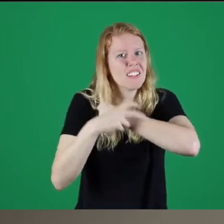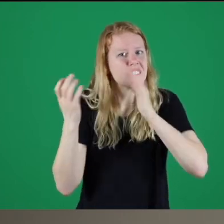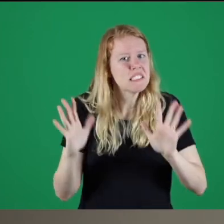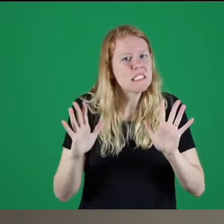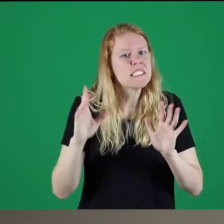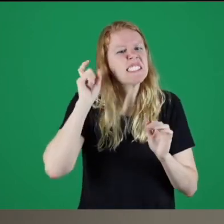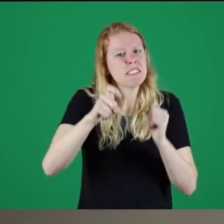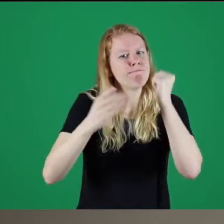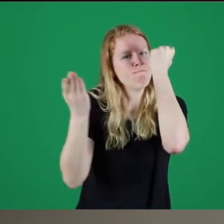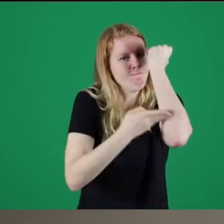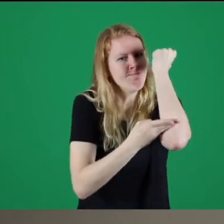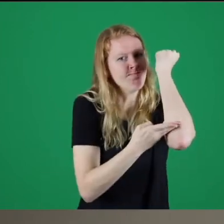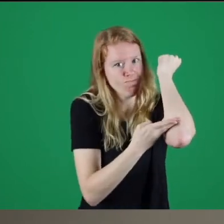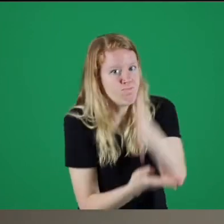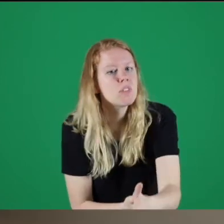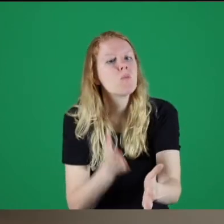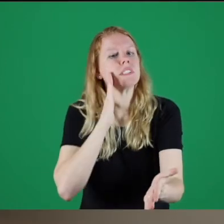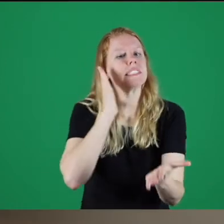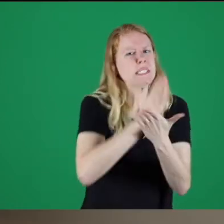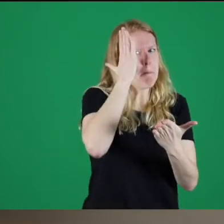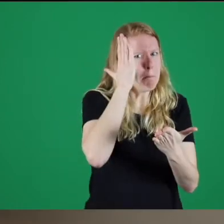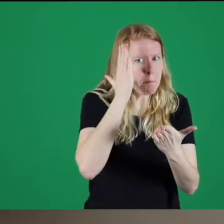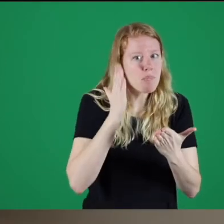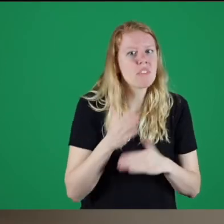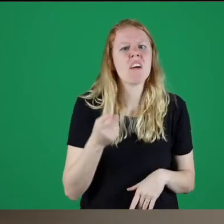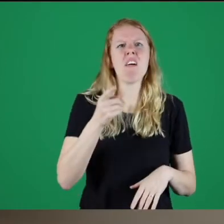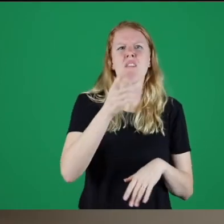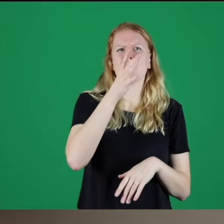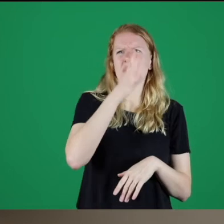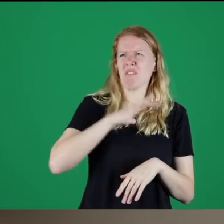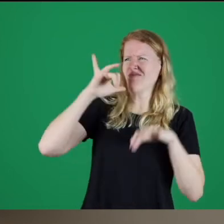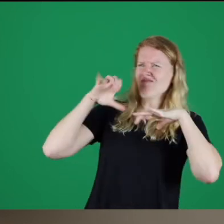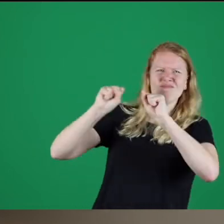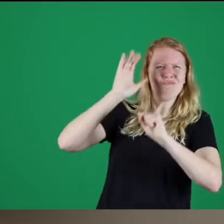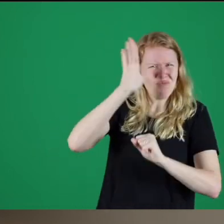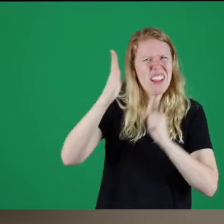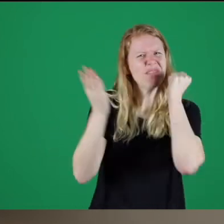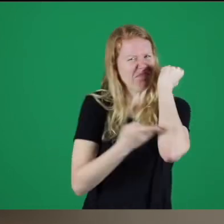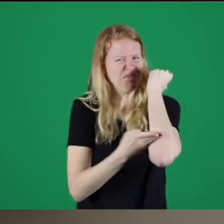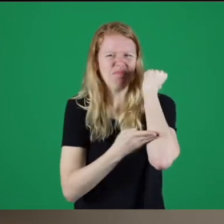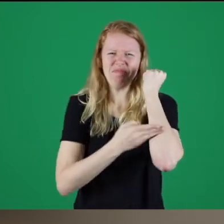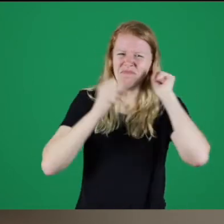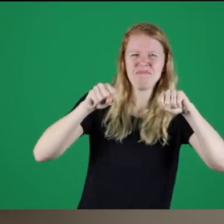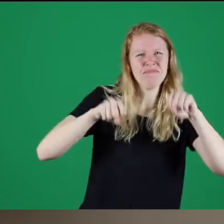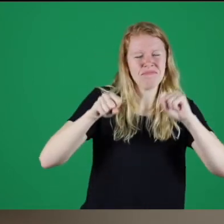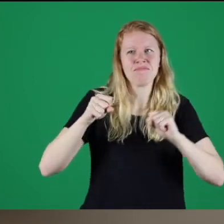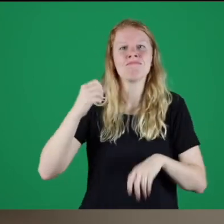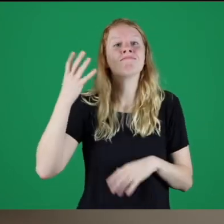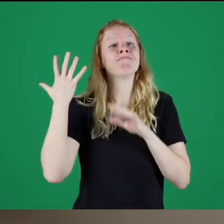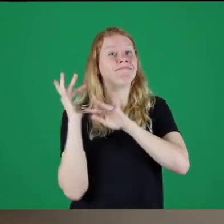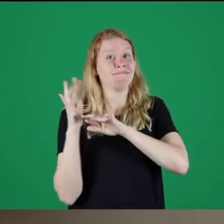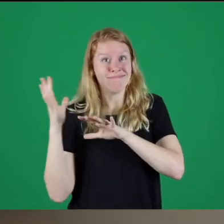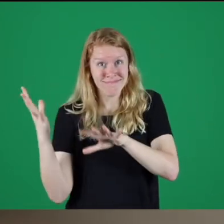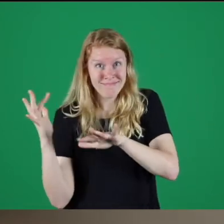strong women of the village if they would chop down the tree, and the strong women of the village said, "We will chop down the tree." So the strong women of the